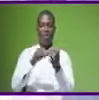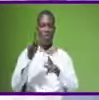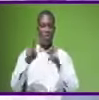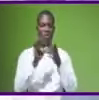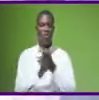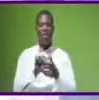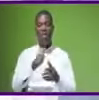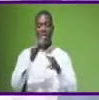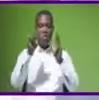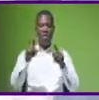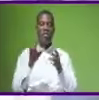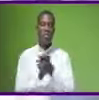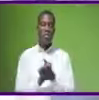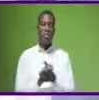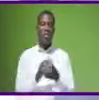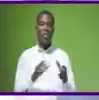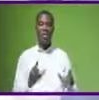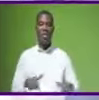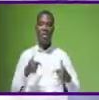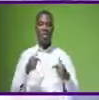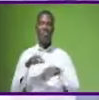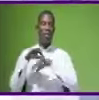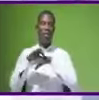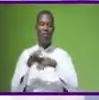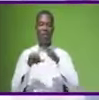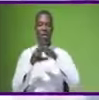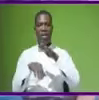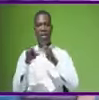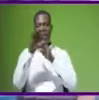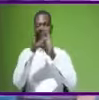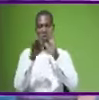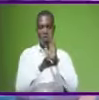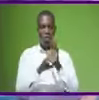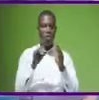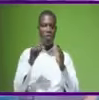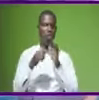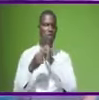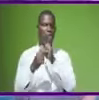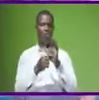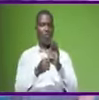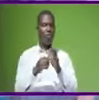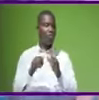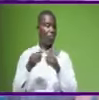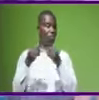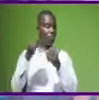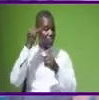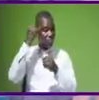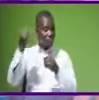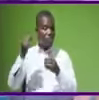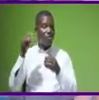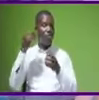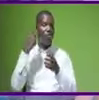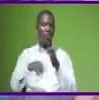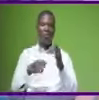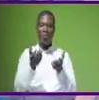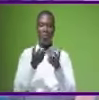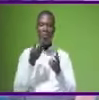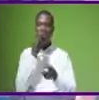biya uwa sasi so uwa to me under the constitution say ube chile wa agwen na ube ka ni ube